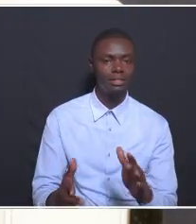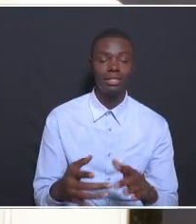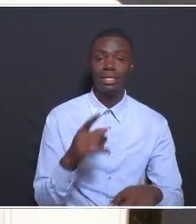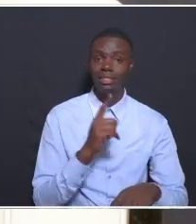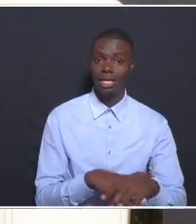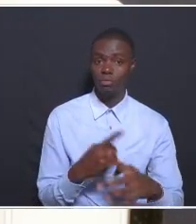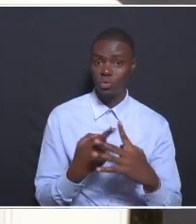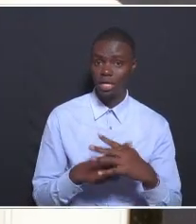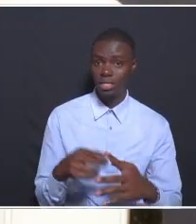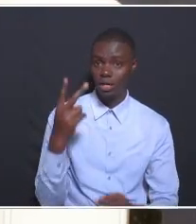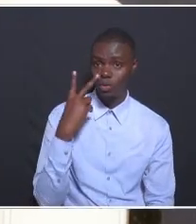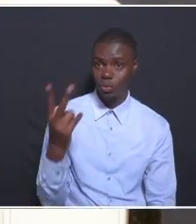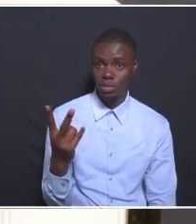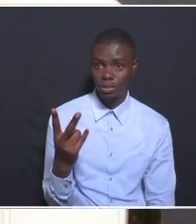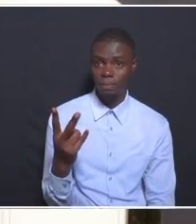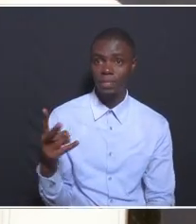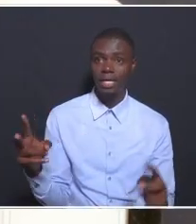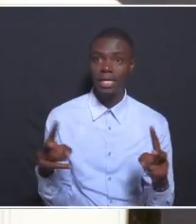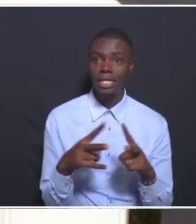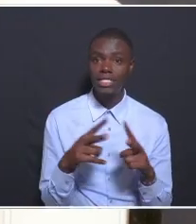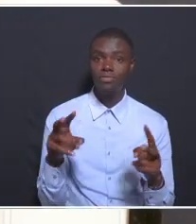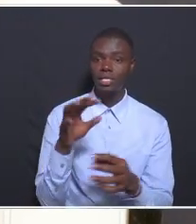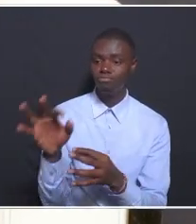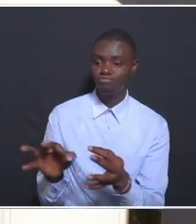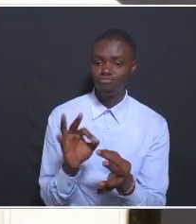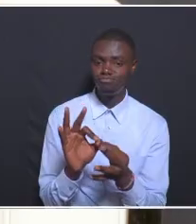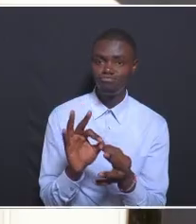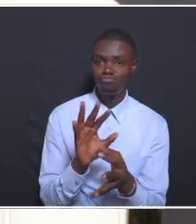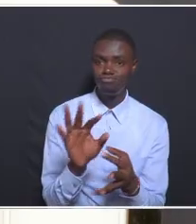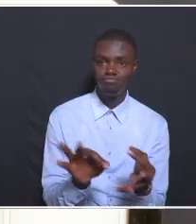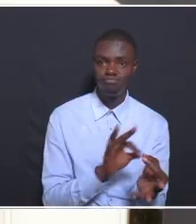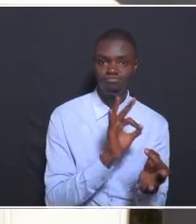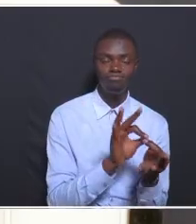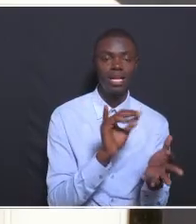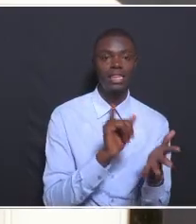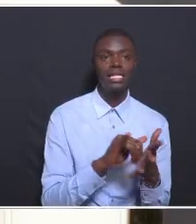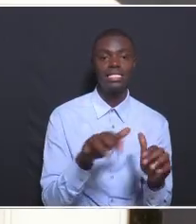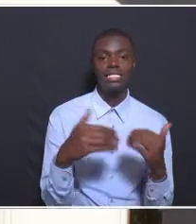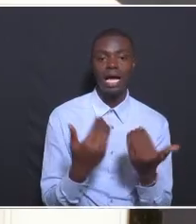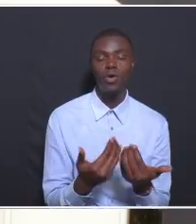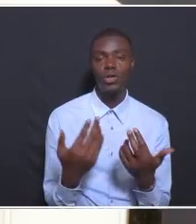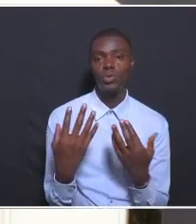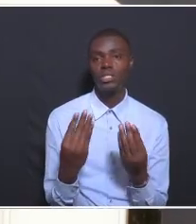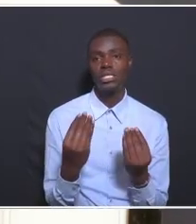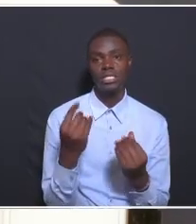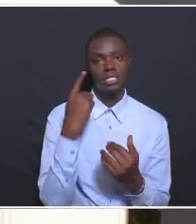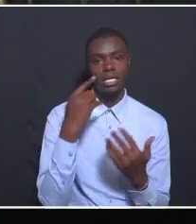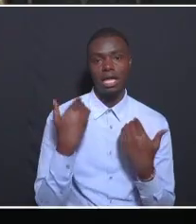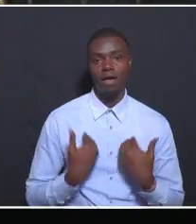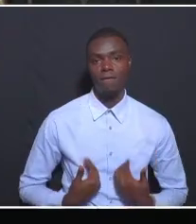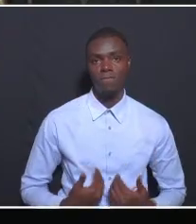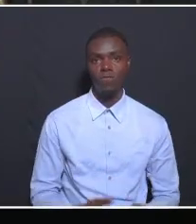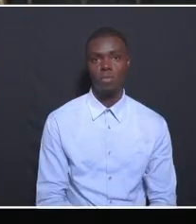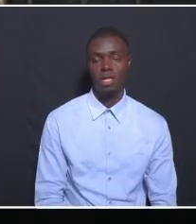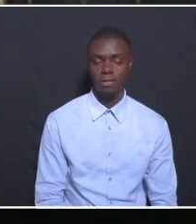it, it's very specific, and that's how it was easy on my side editing. Okay,